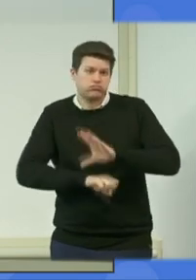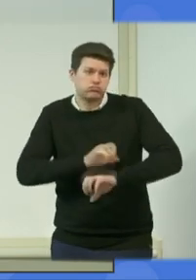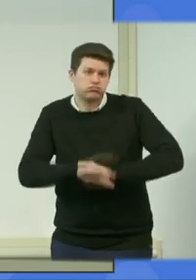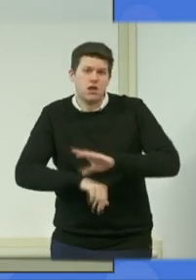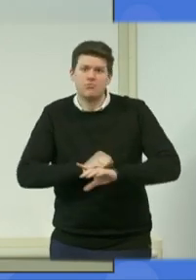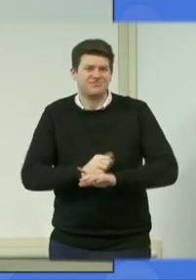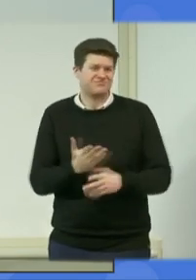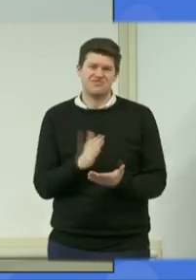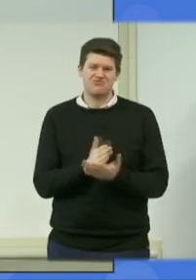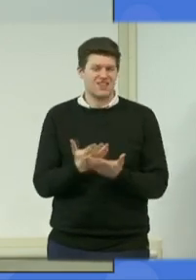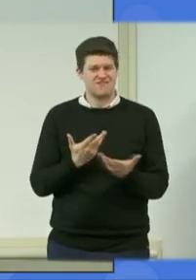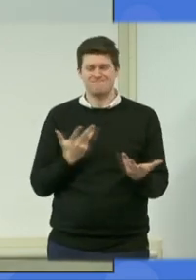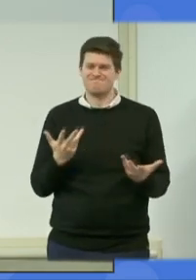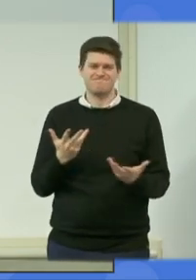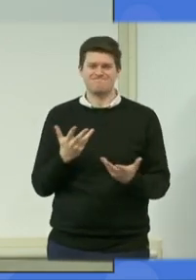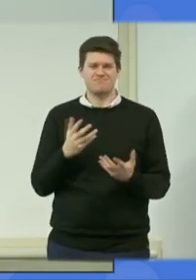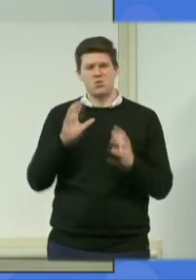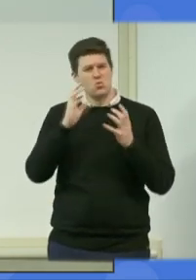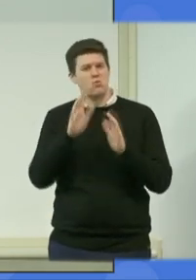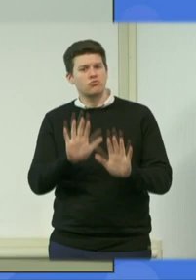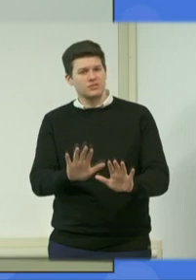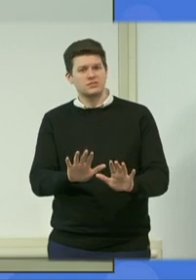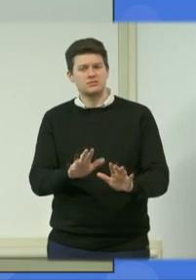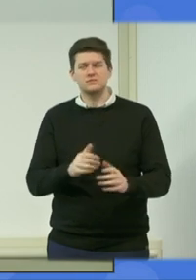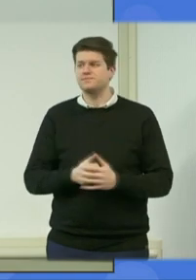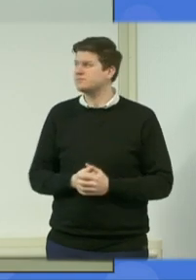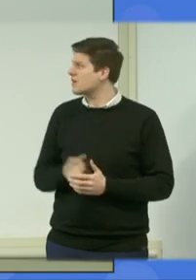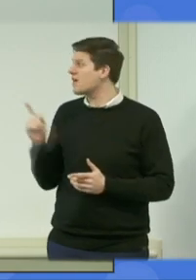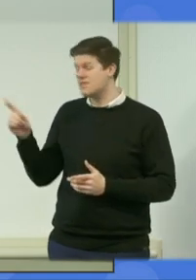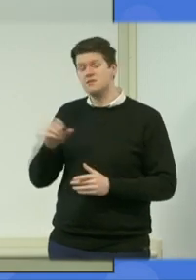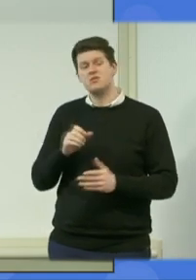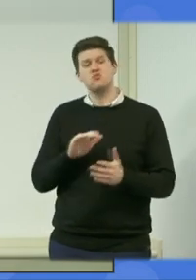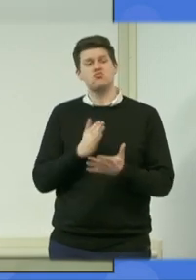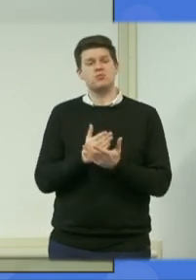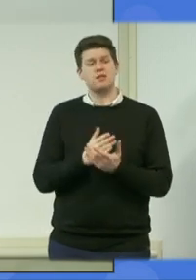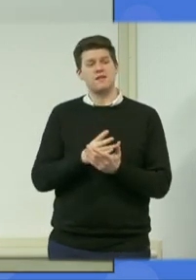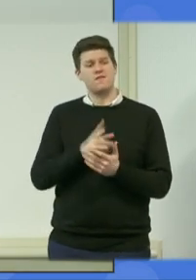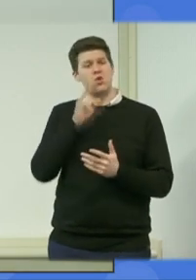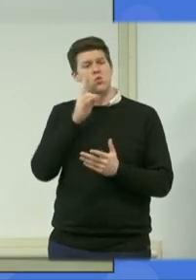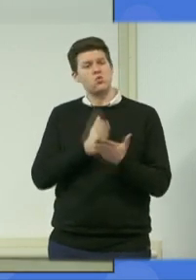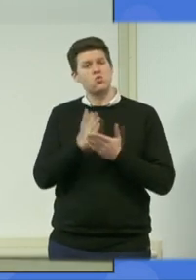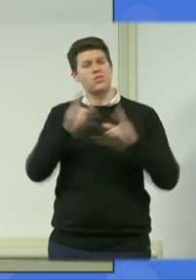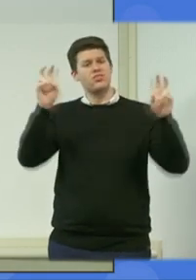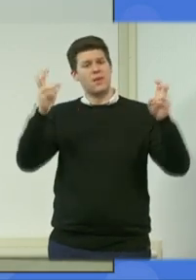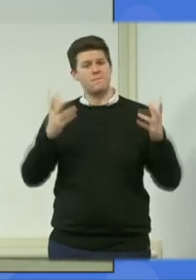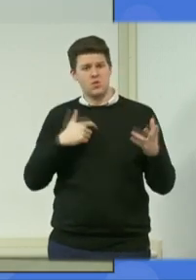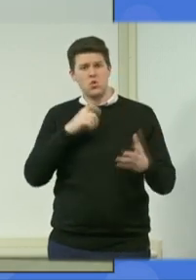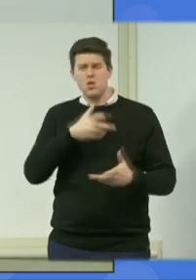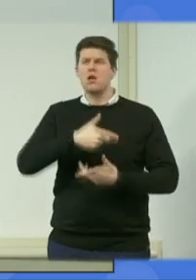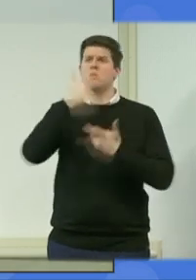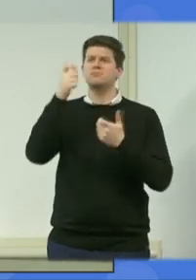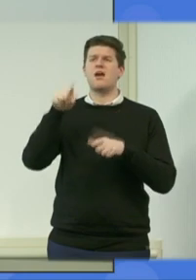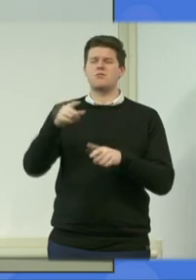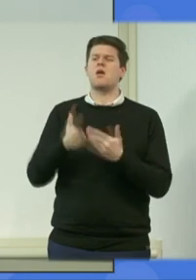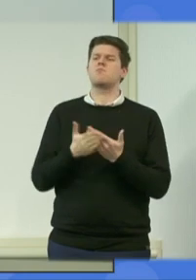here is to give you the big headline messages that will really help you get into the nuts and bolts of the discussion later on today and as you go into tomorrow, as